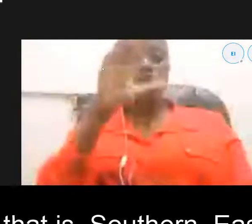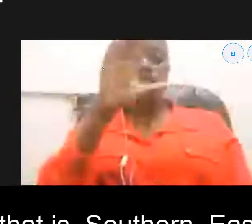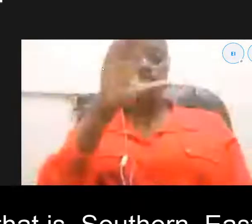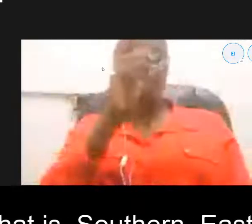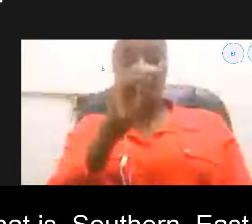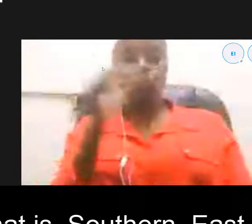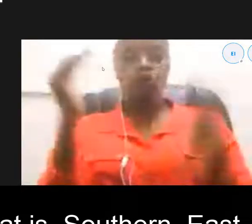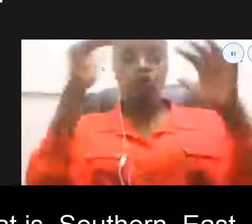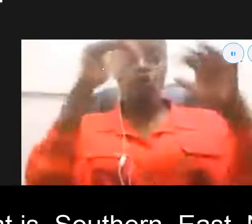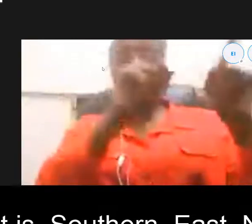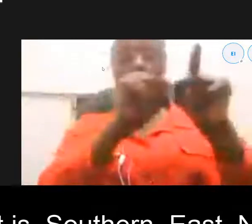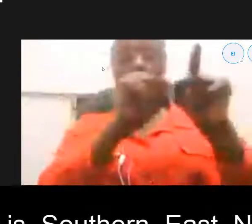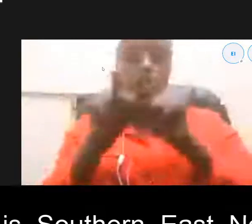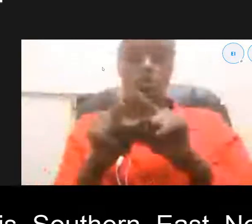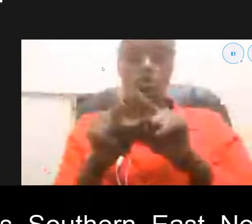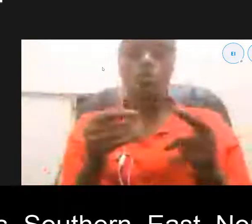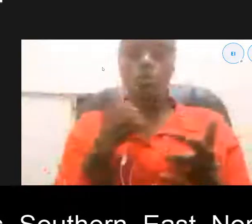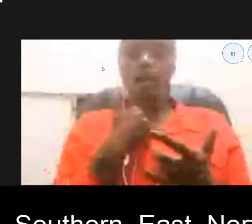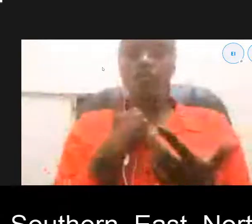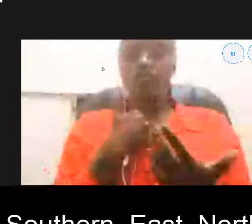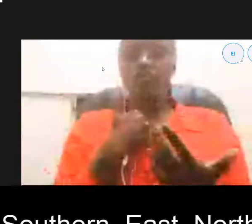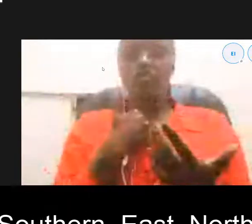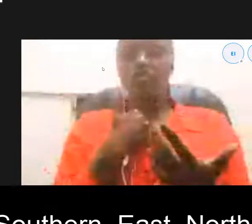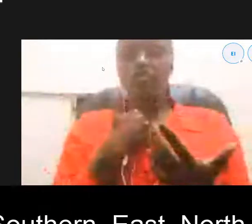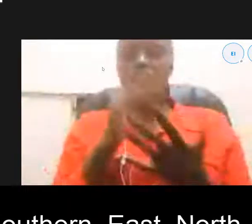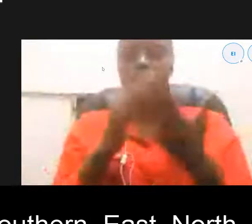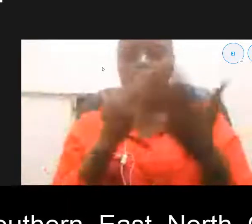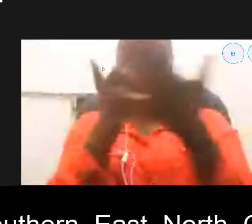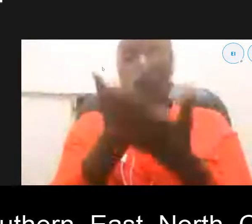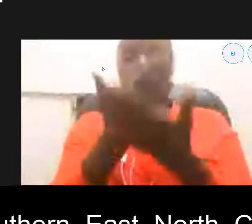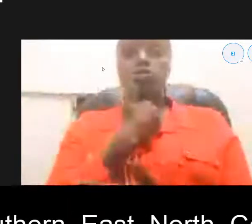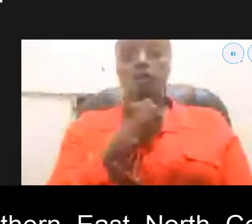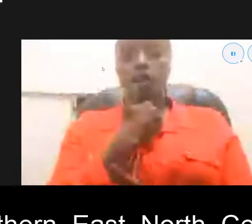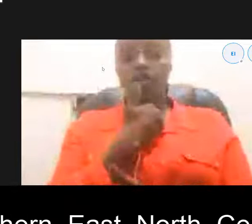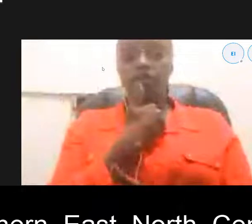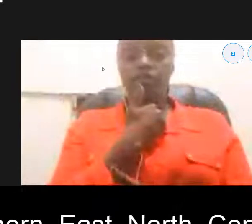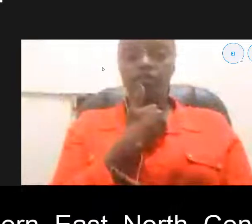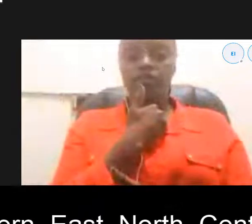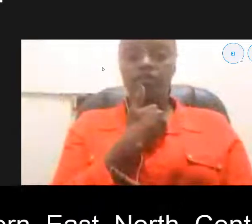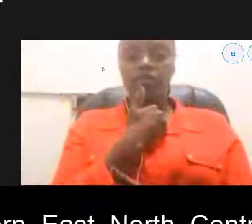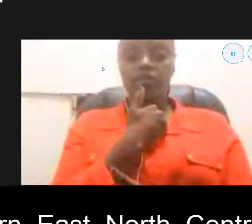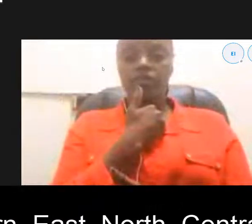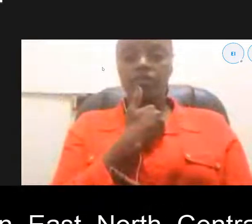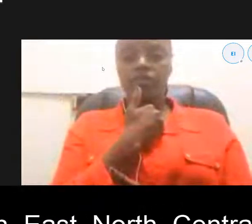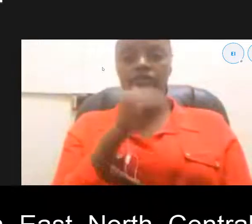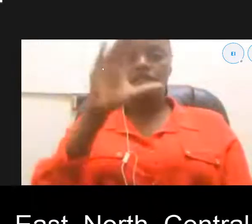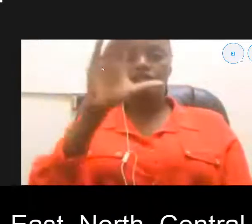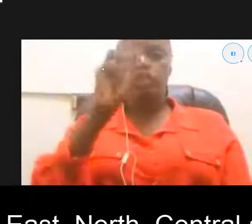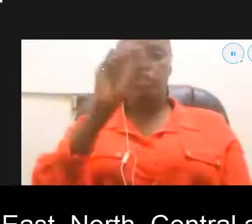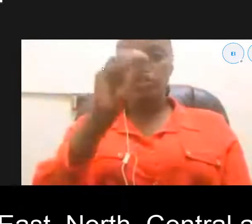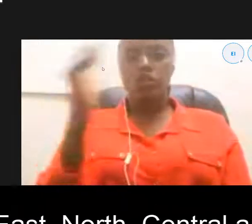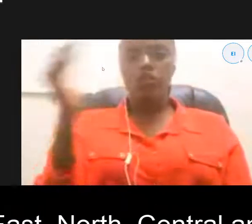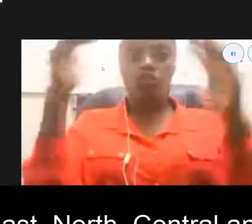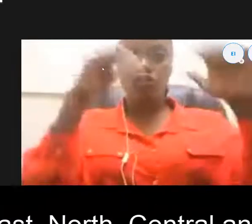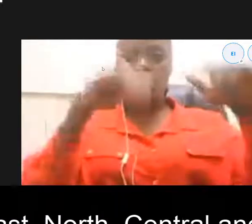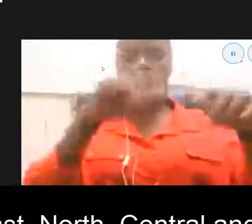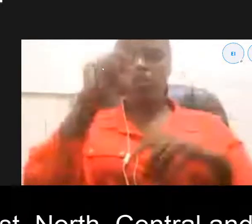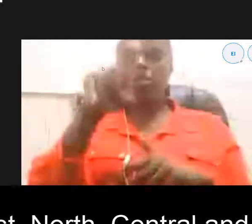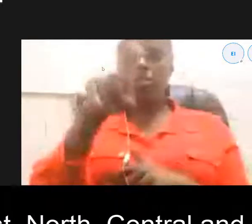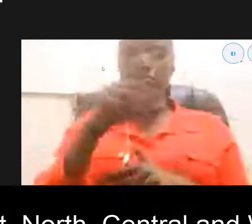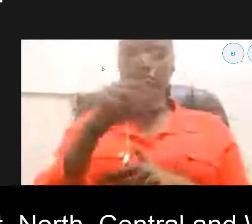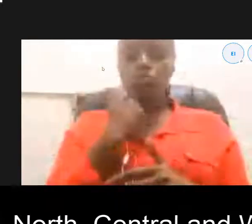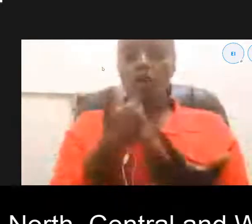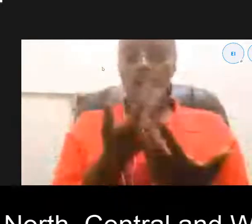And also he was proposing that the CSO Forum should take a